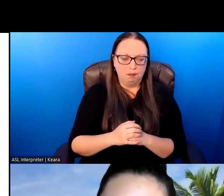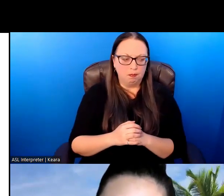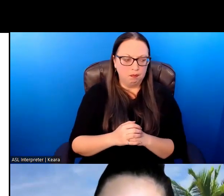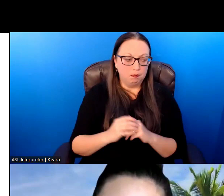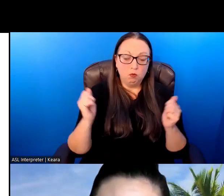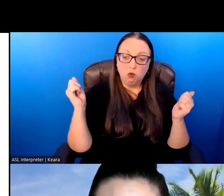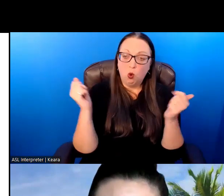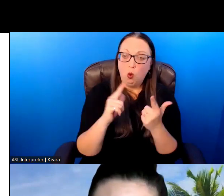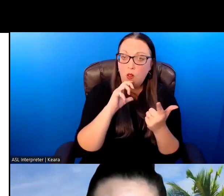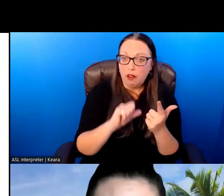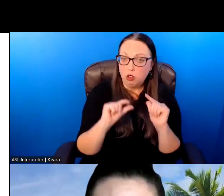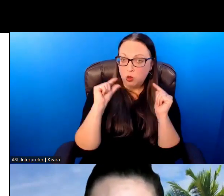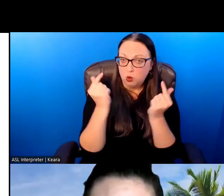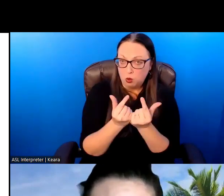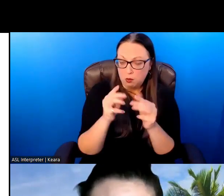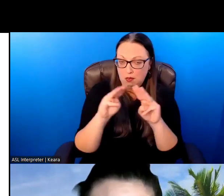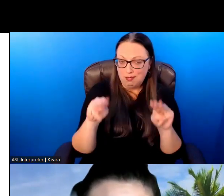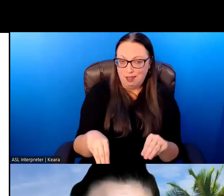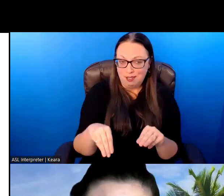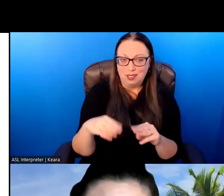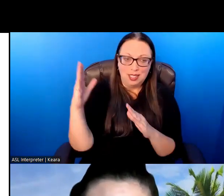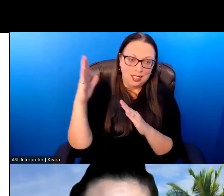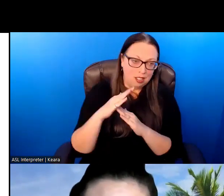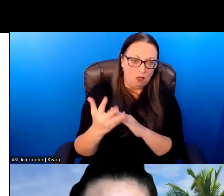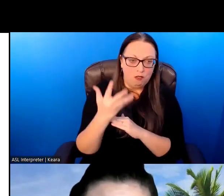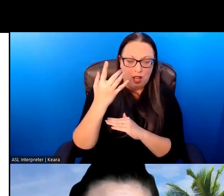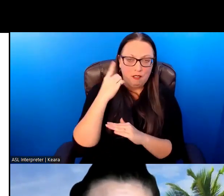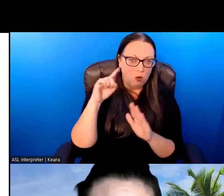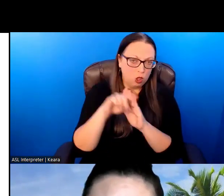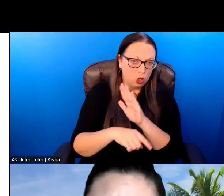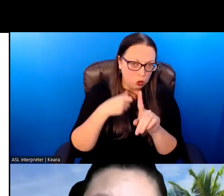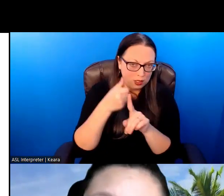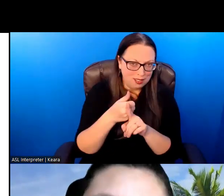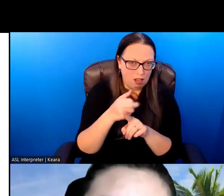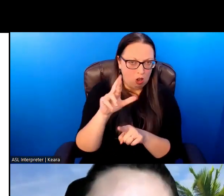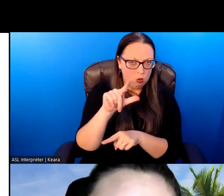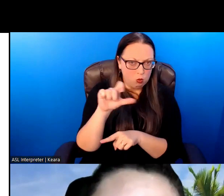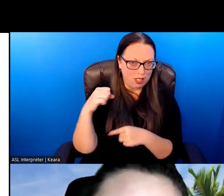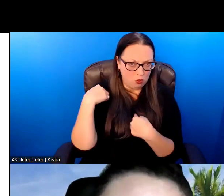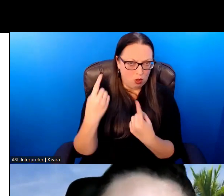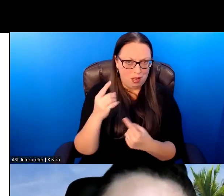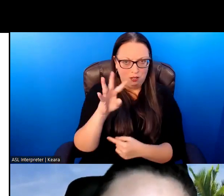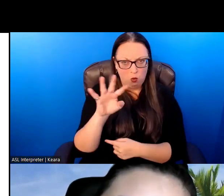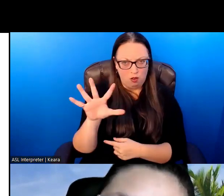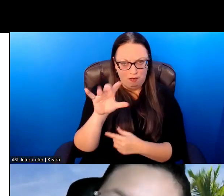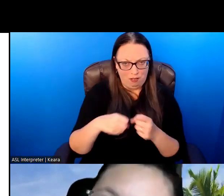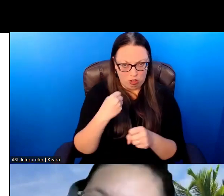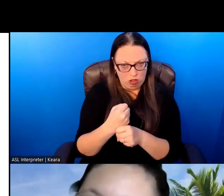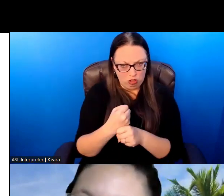For all age groups, Montana has ranked in the top 5 for suicide rates in the nation for the past 45 years.